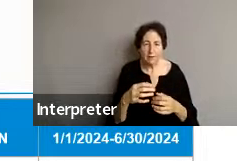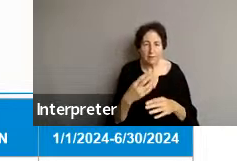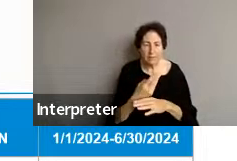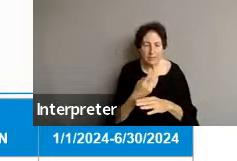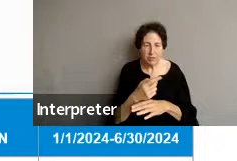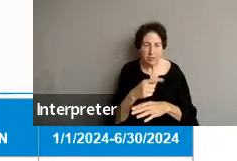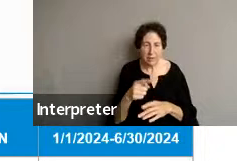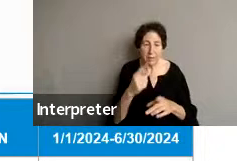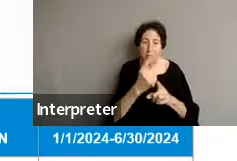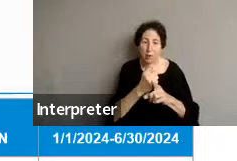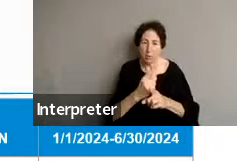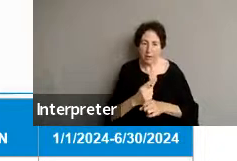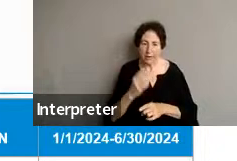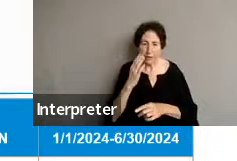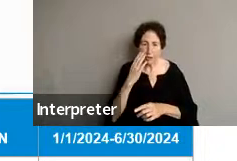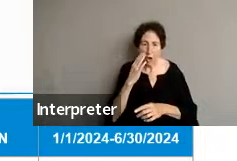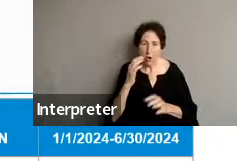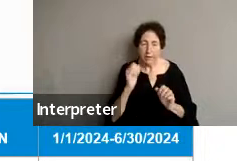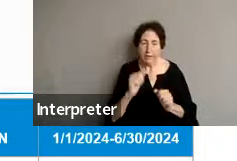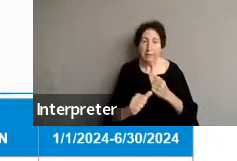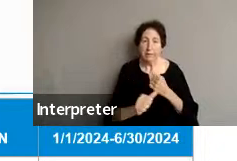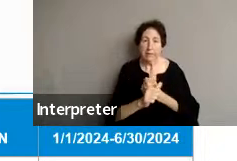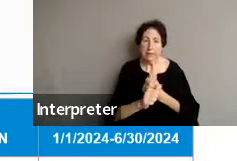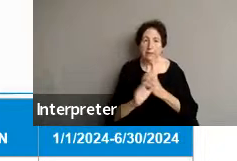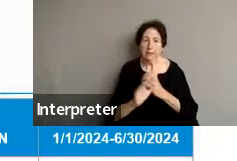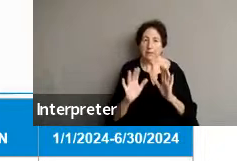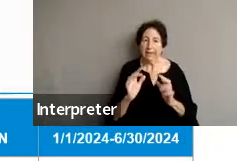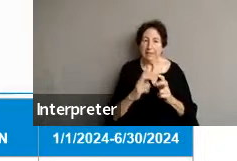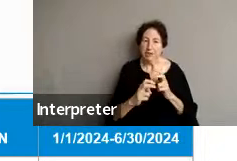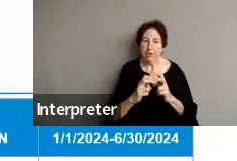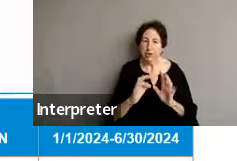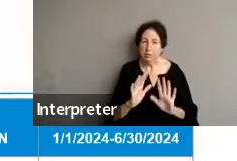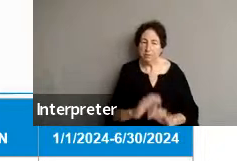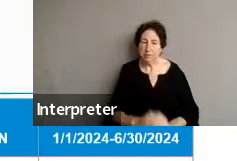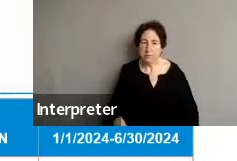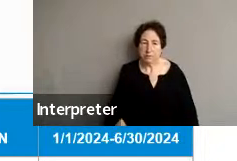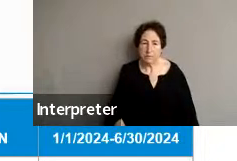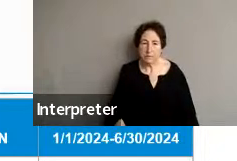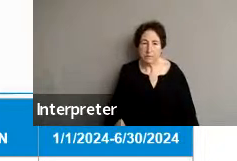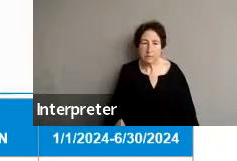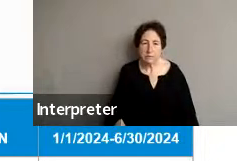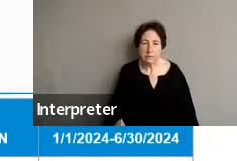opioids appropriately, because as you know, that could be an issue.